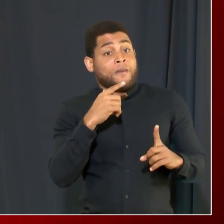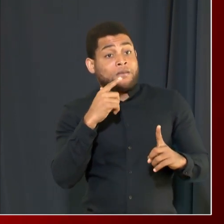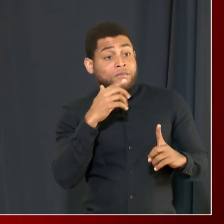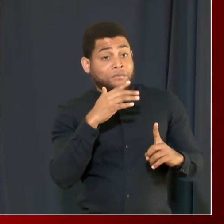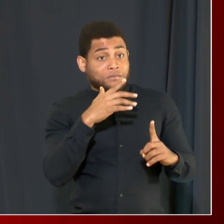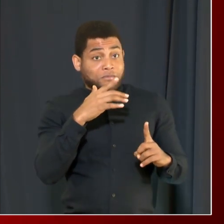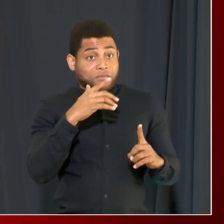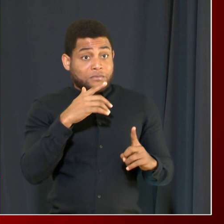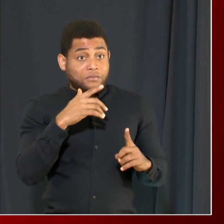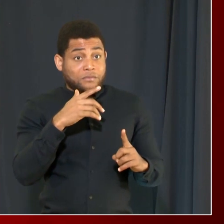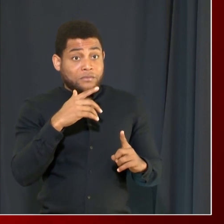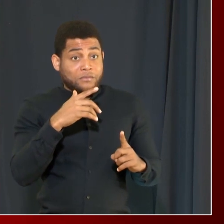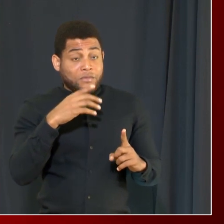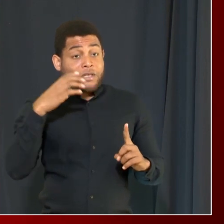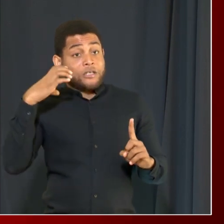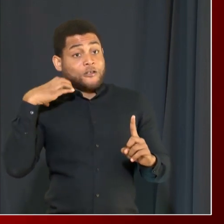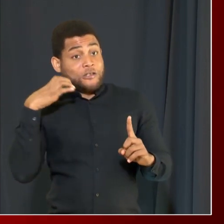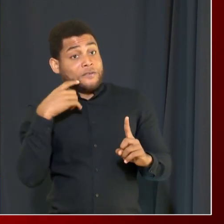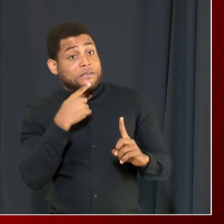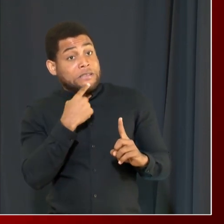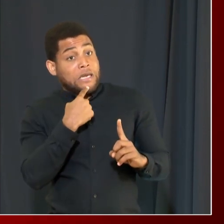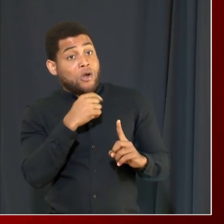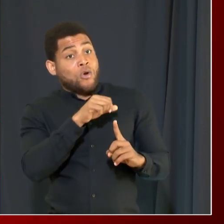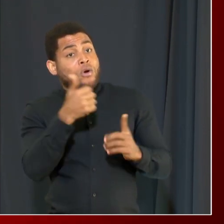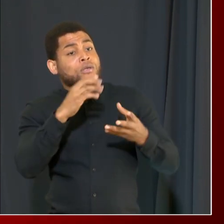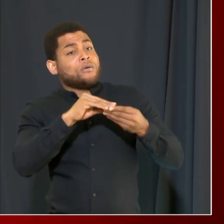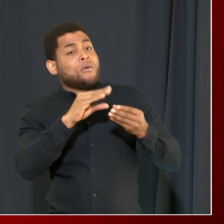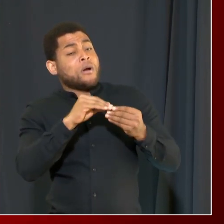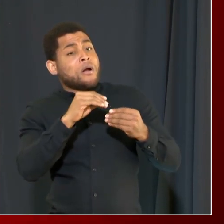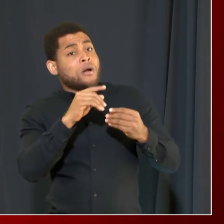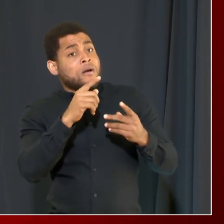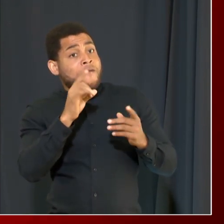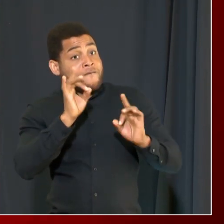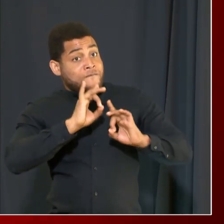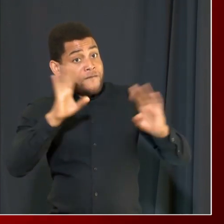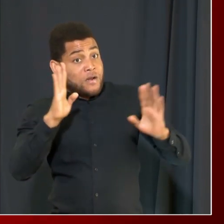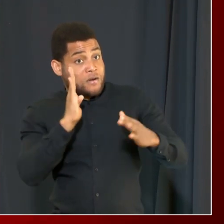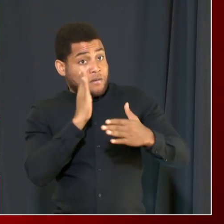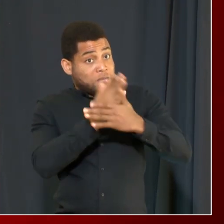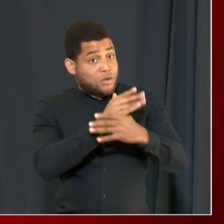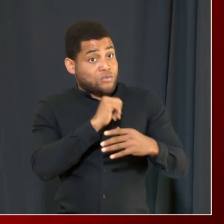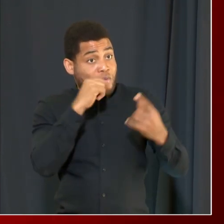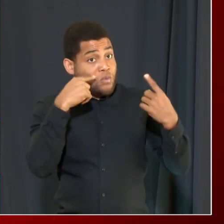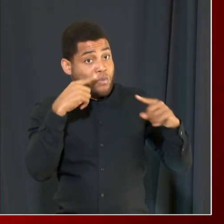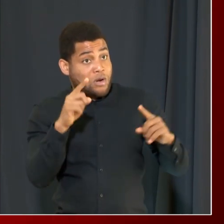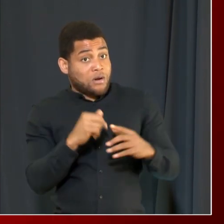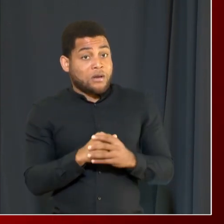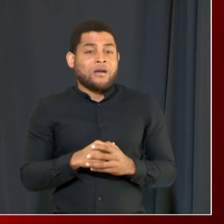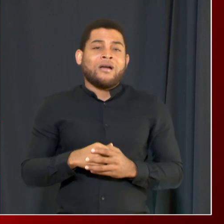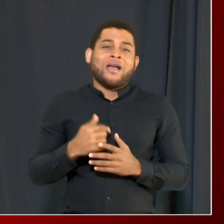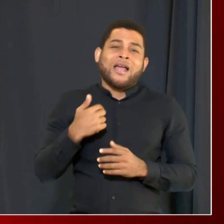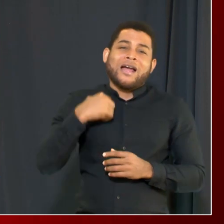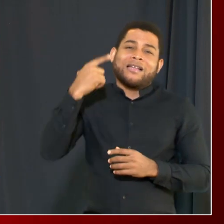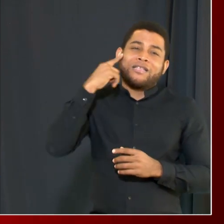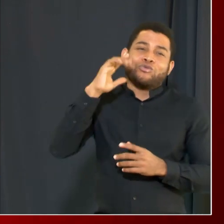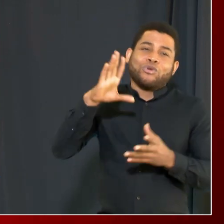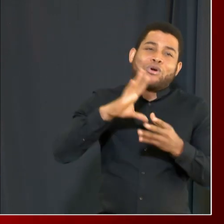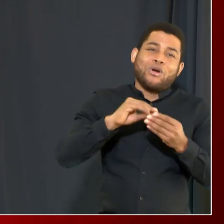violence interruption is not working? I think, well, the chief's gone now, but I think her comments were broadly